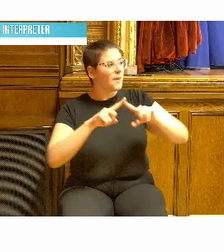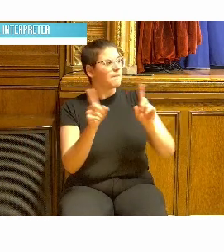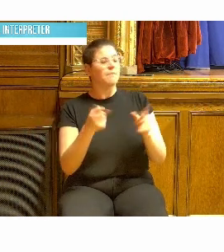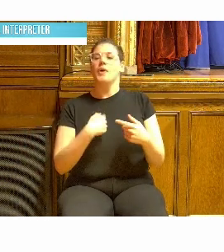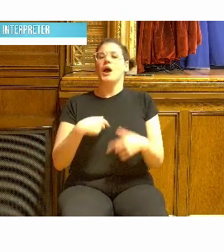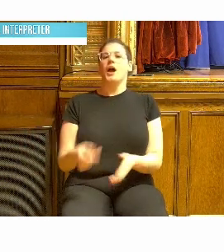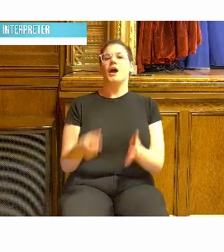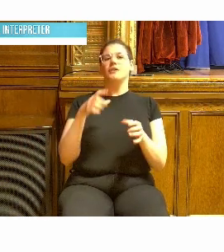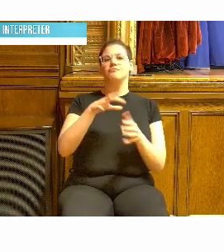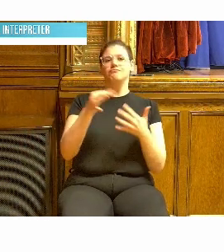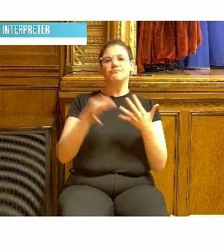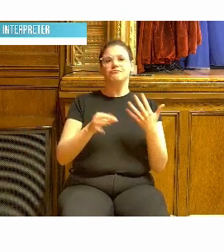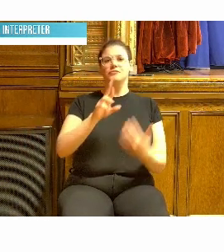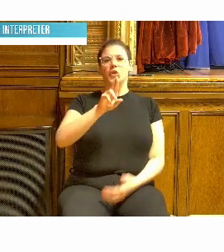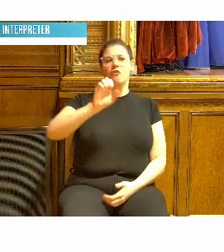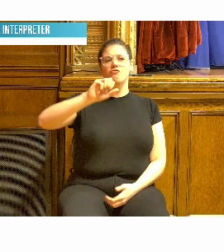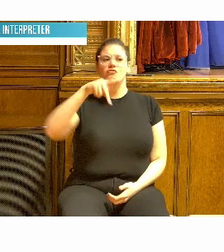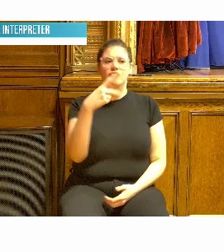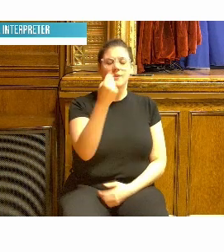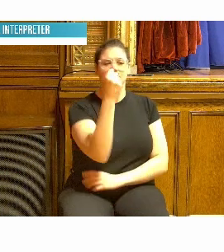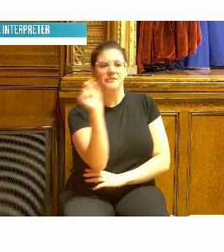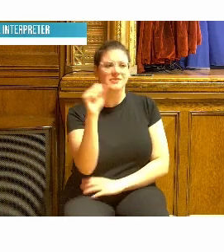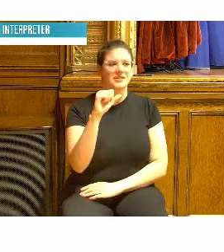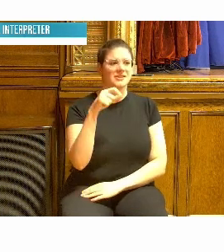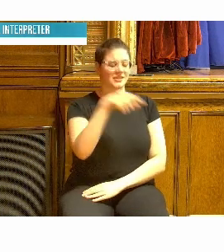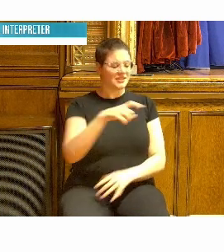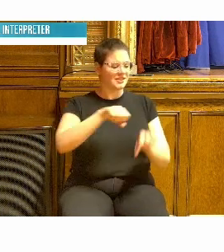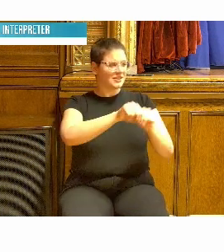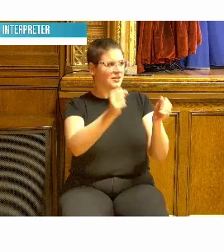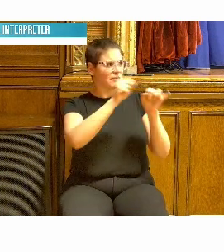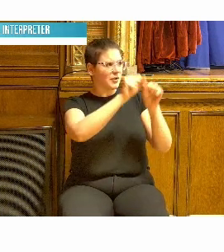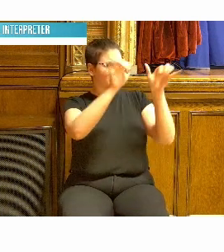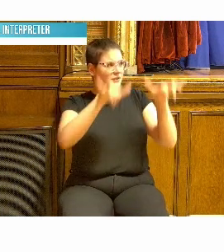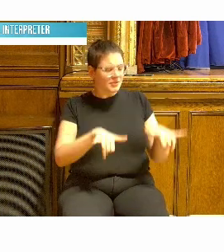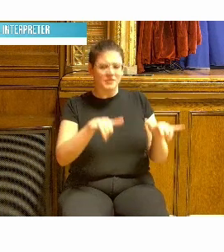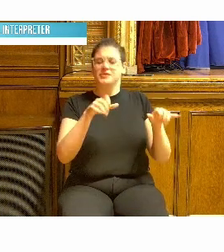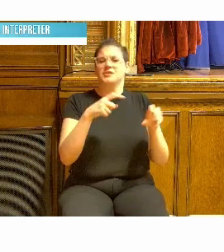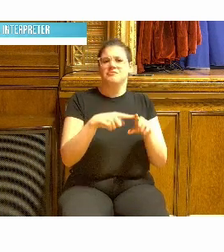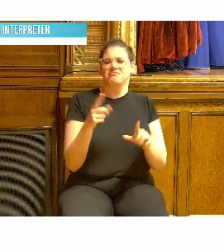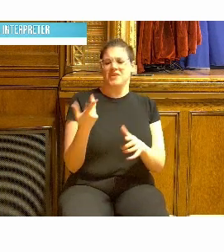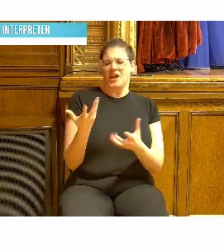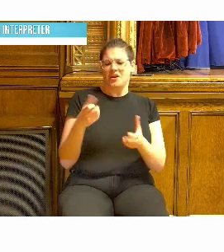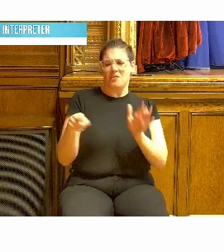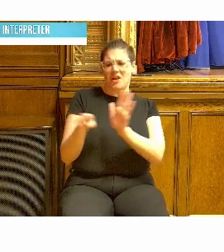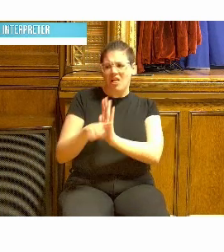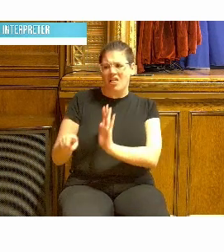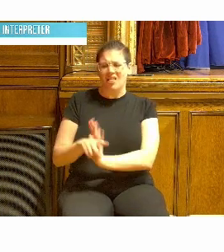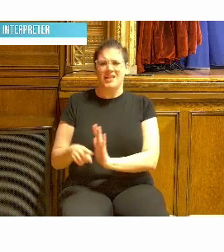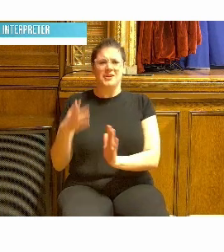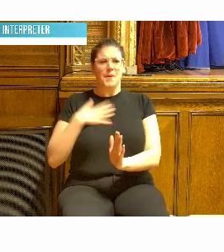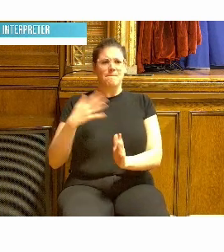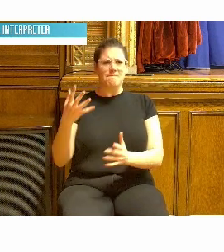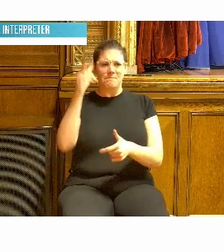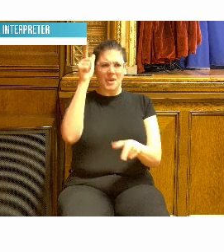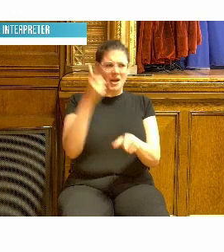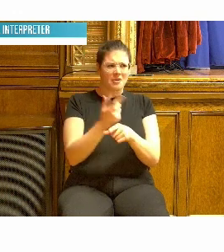raptivism because ain't no broken system. It don't lack. It was made to take in and subtract. Let my brothers out the box. Bring our girls back.